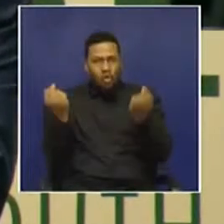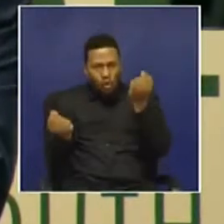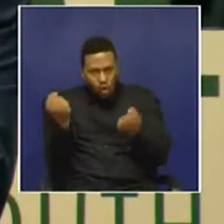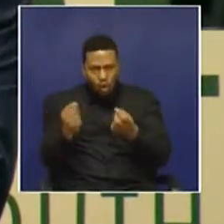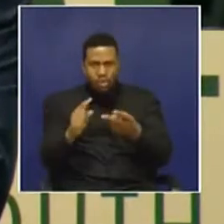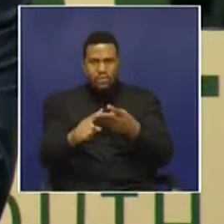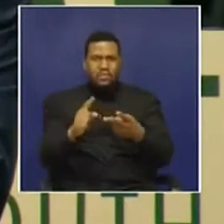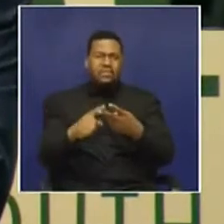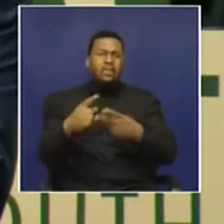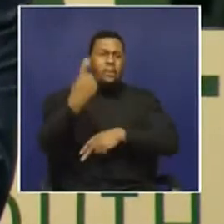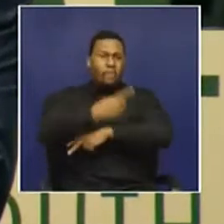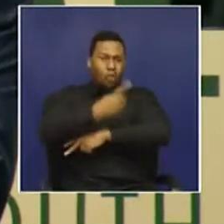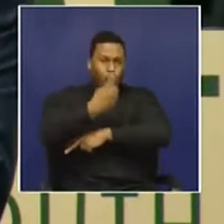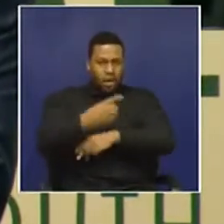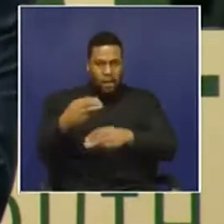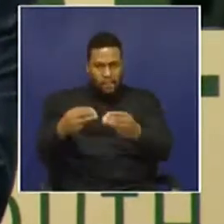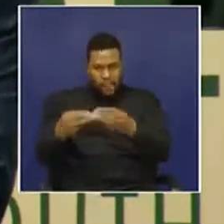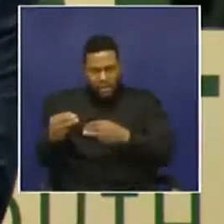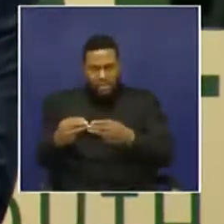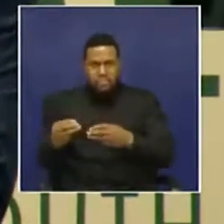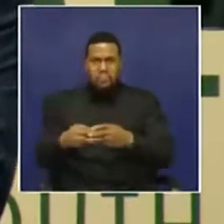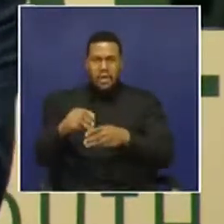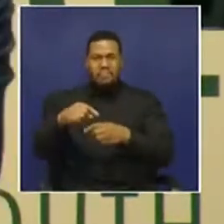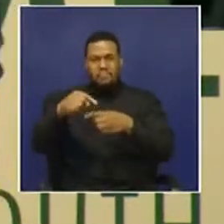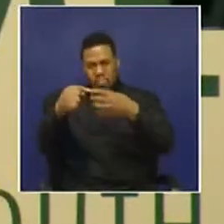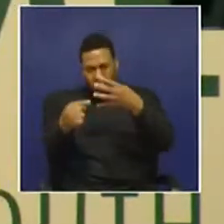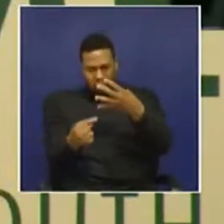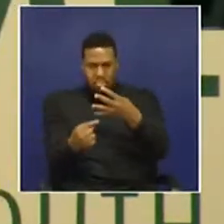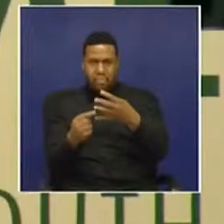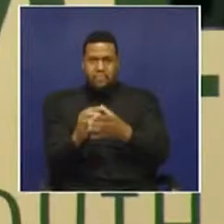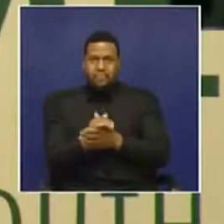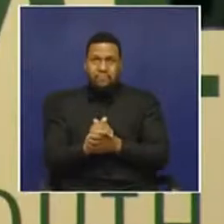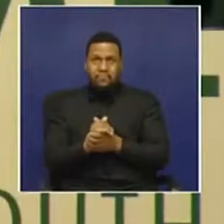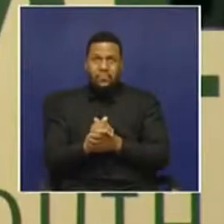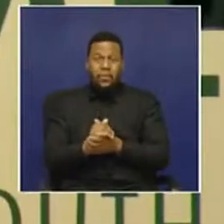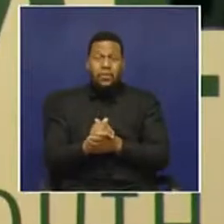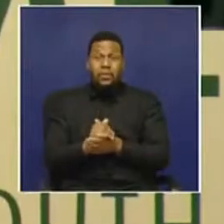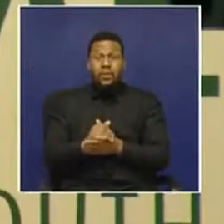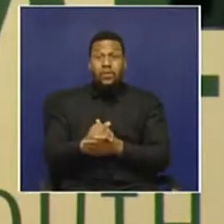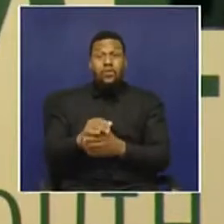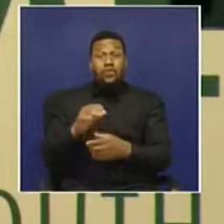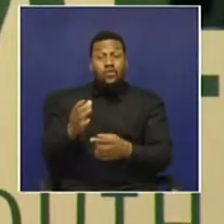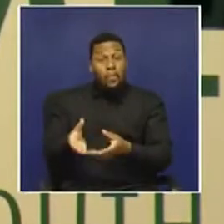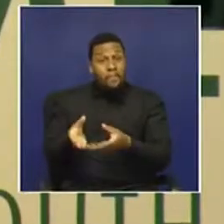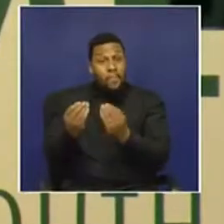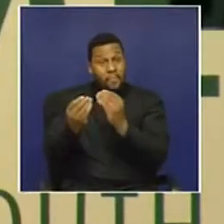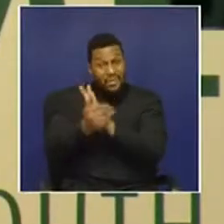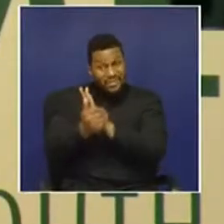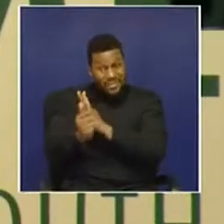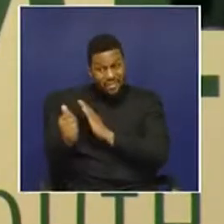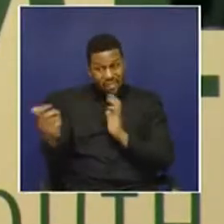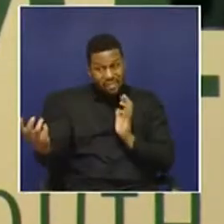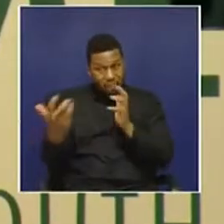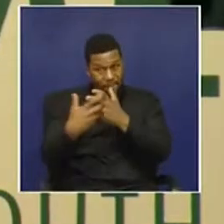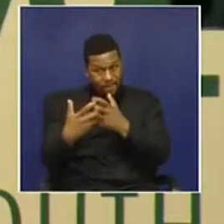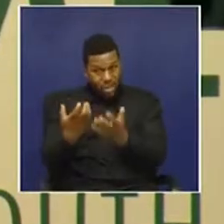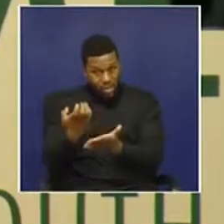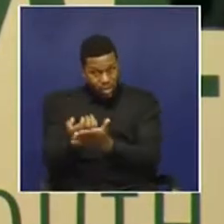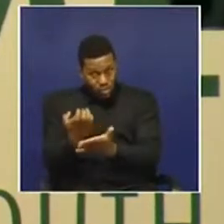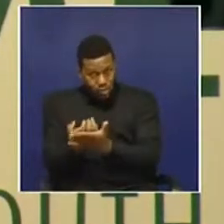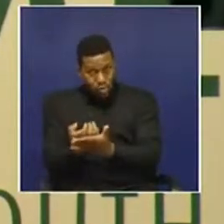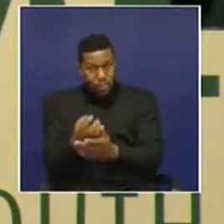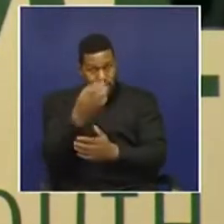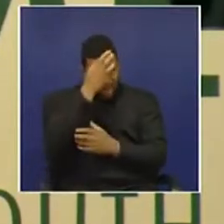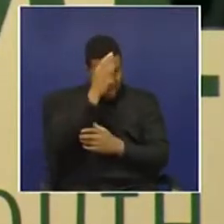SAC. Madam Speaker, to secure the skills essential to modern economy, government is reforming the